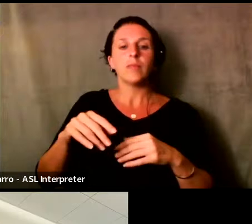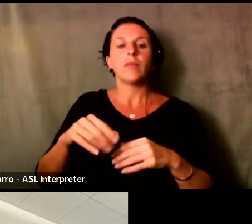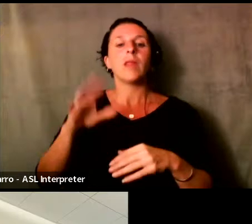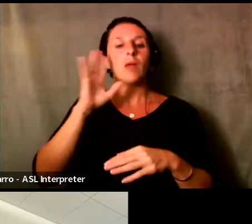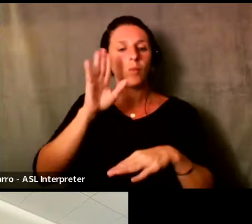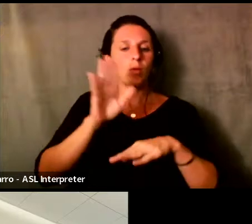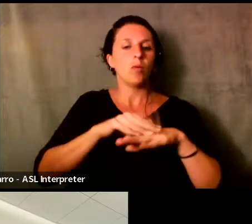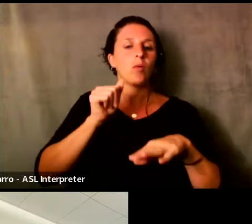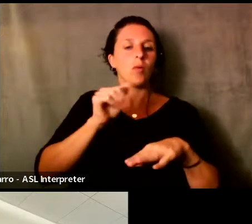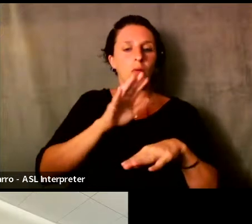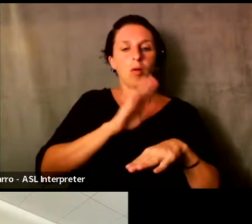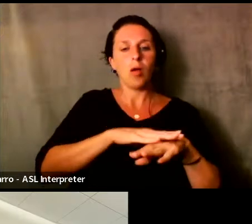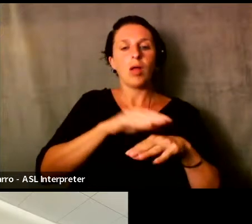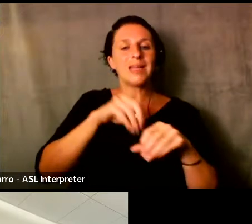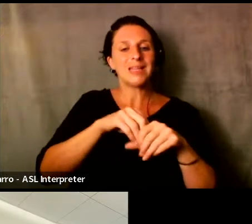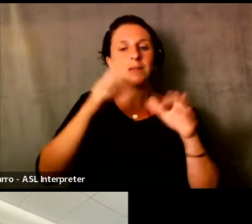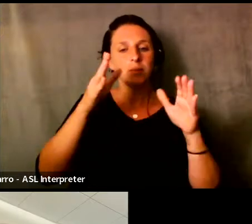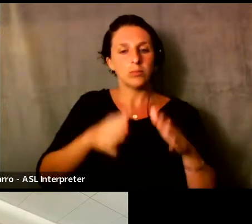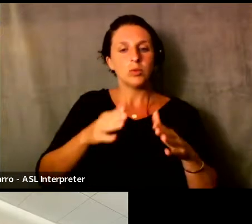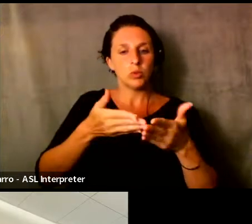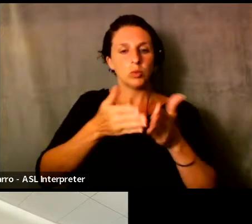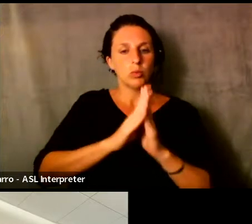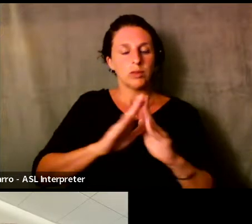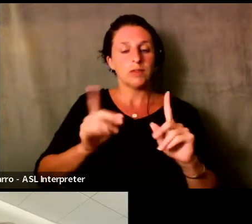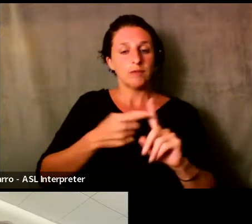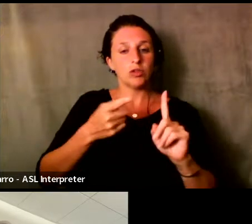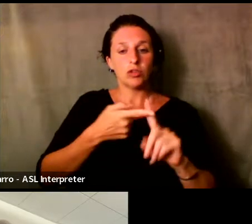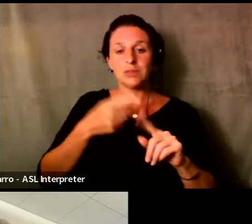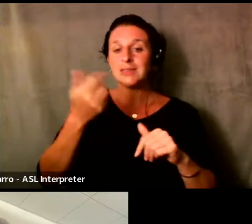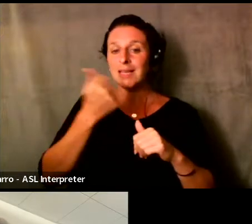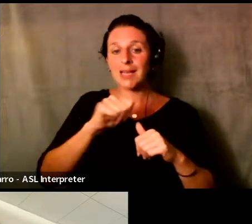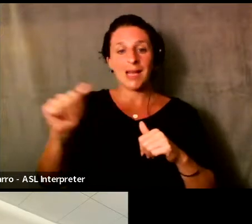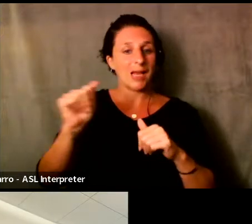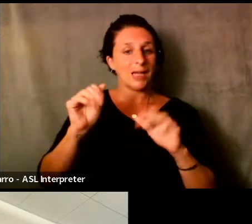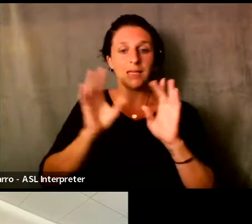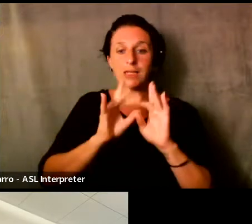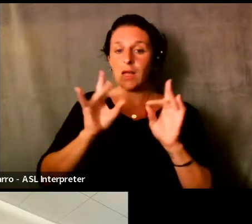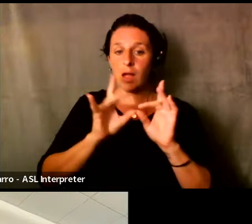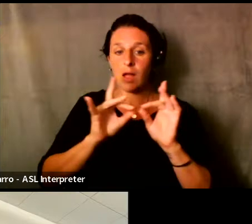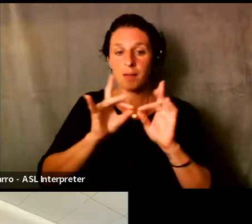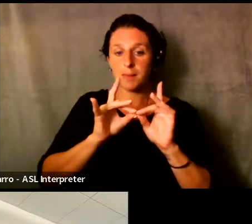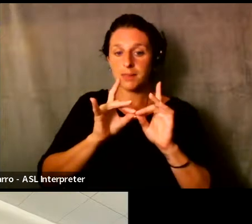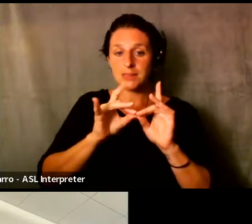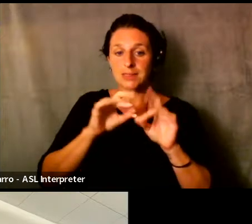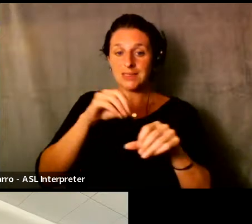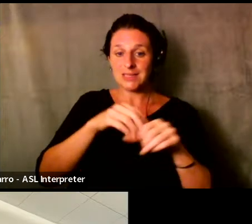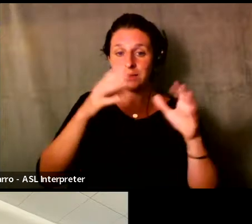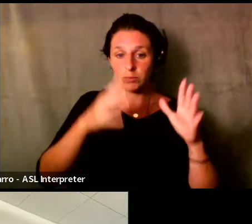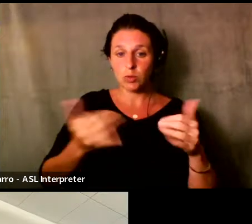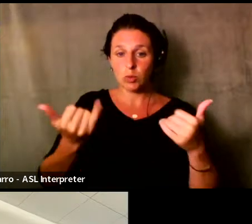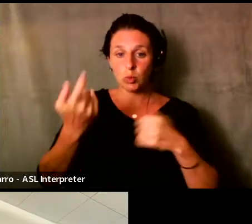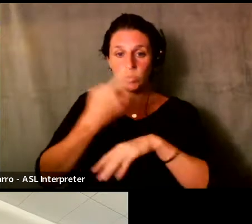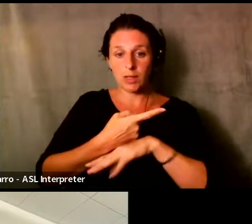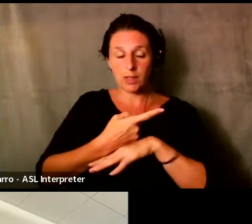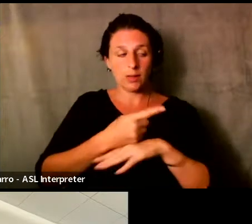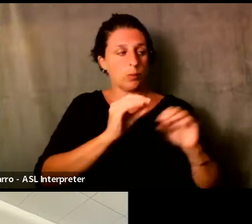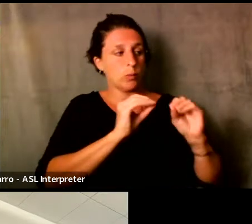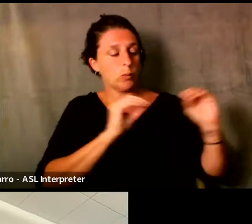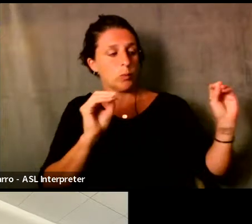comments request first. Are there any comments in person today? There are